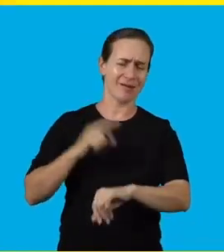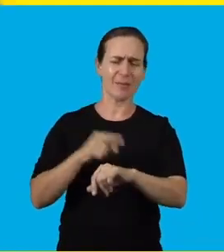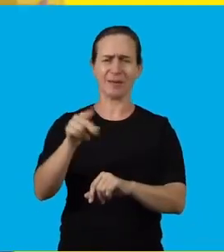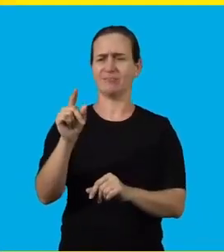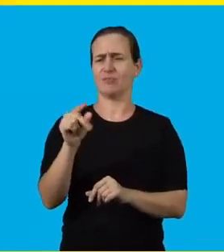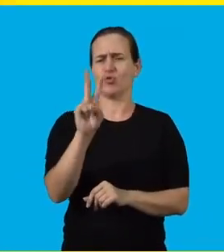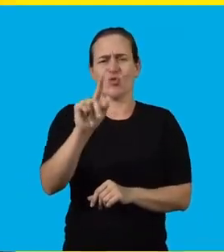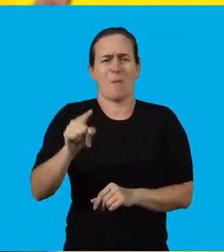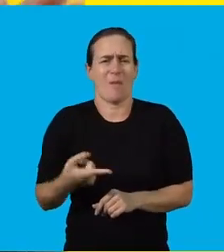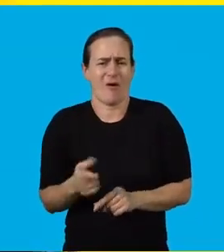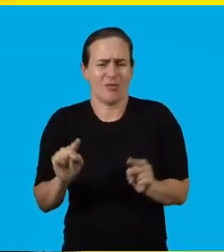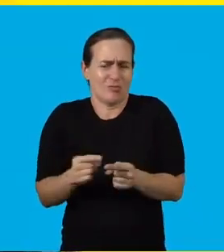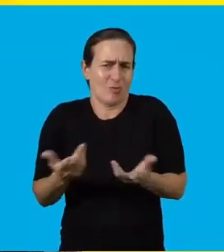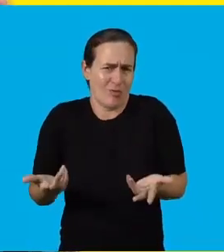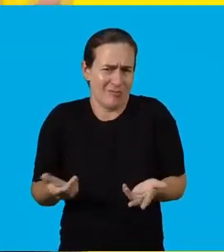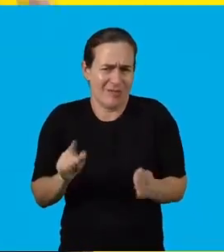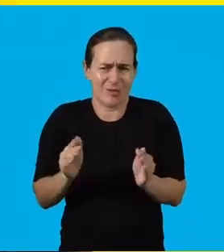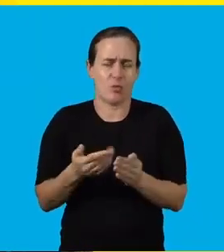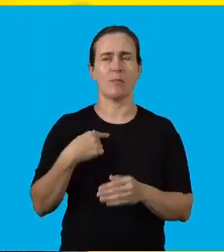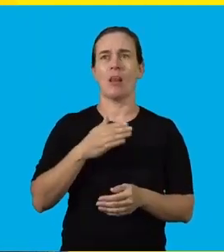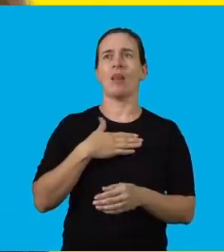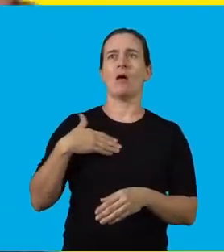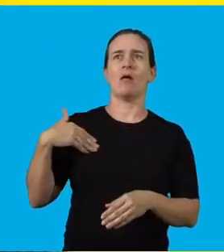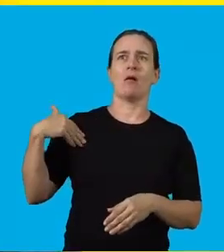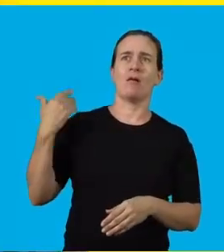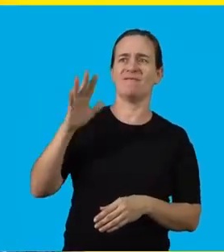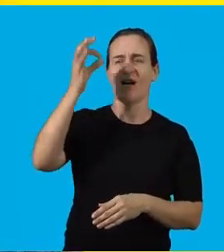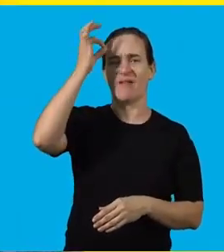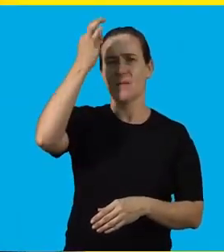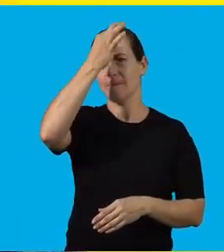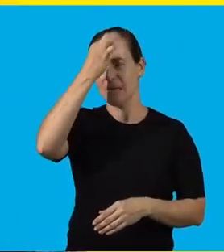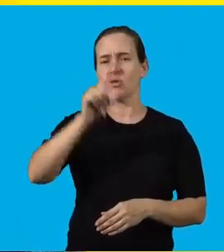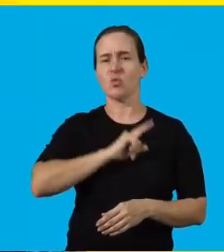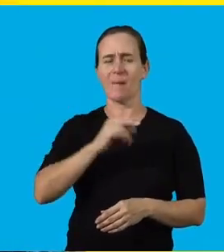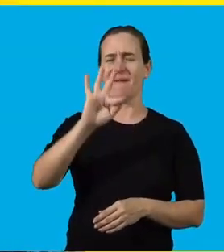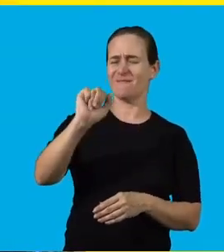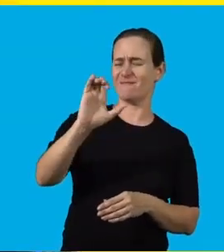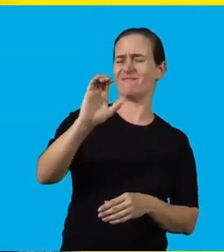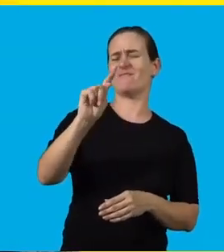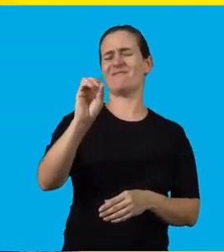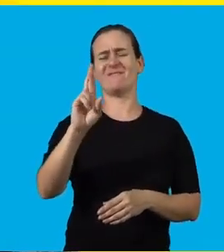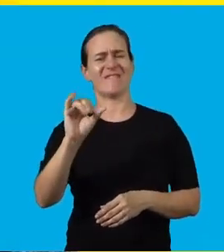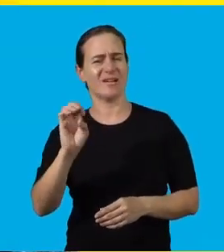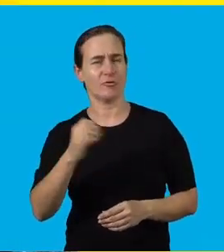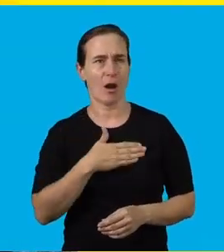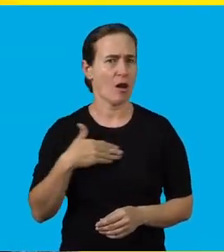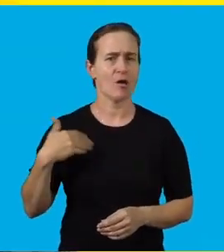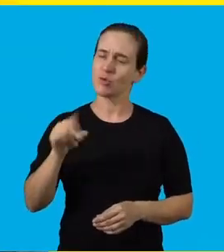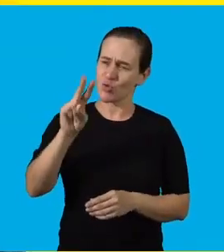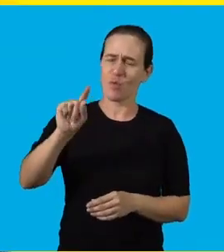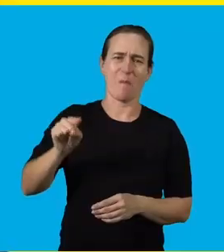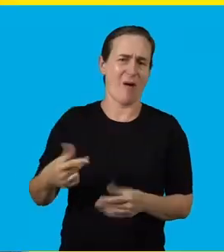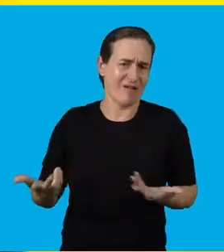For a 2-mark question, you're going to have spent, maybe 5 minutes because you've needed to do factorizing of that cubic expression.